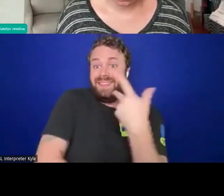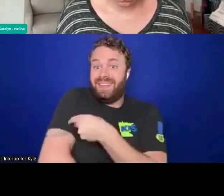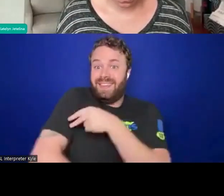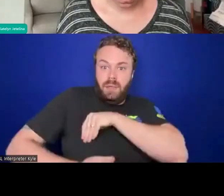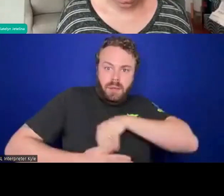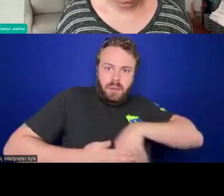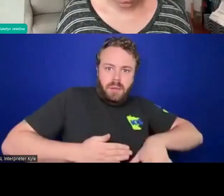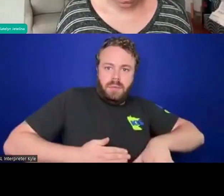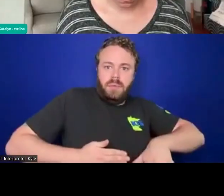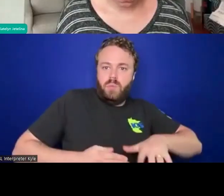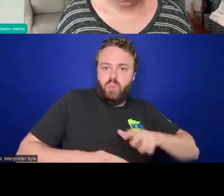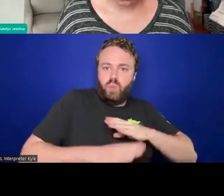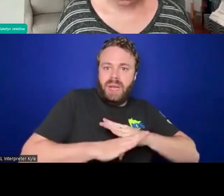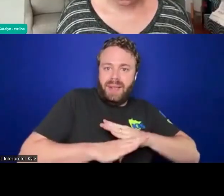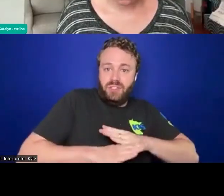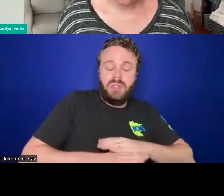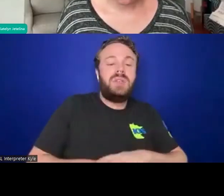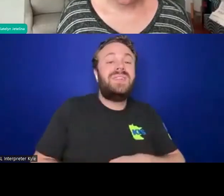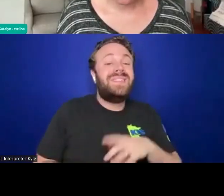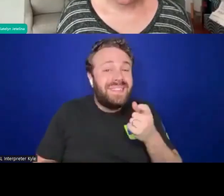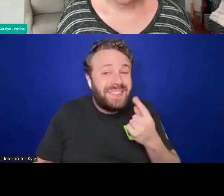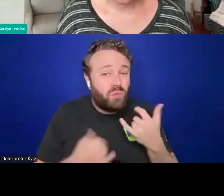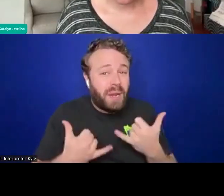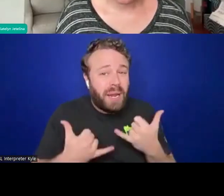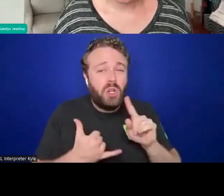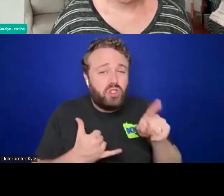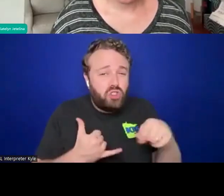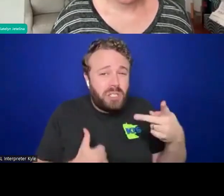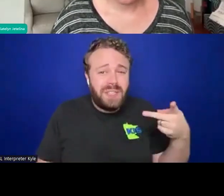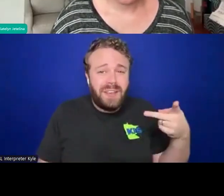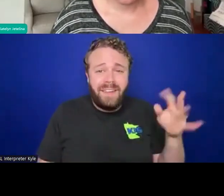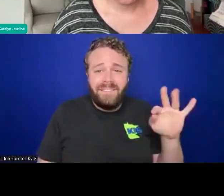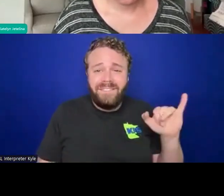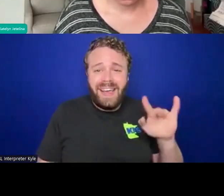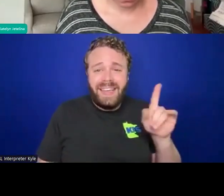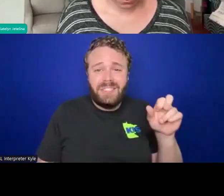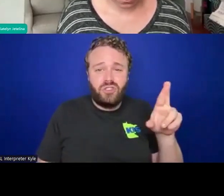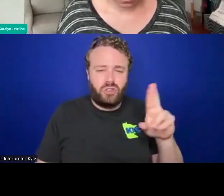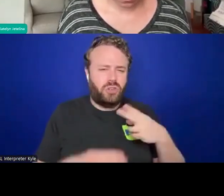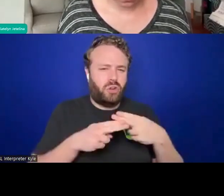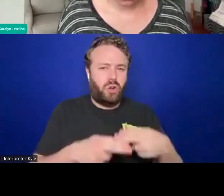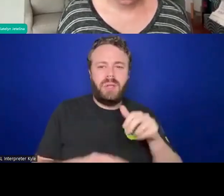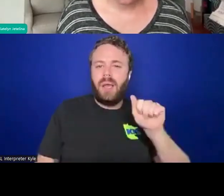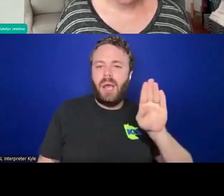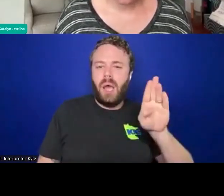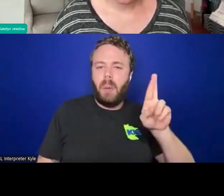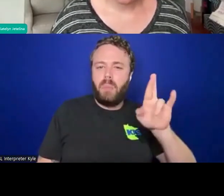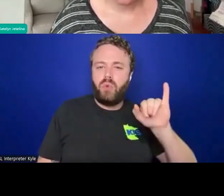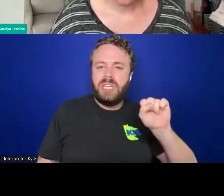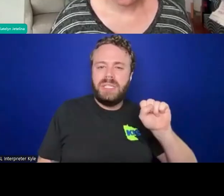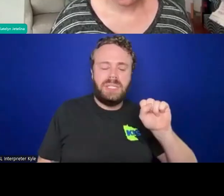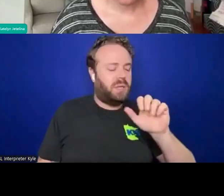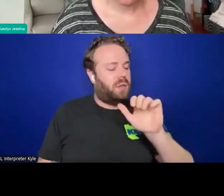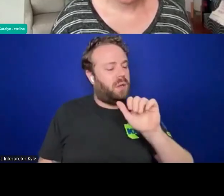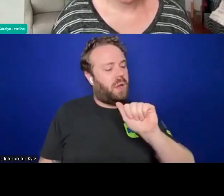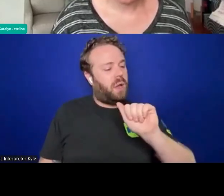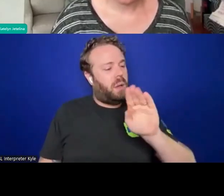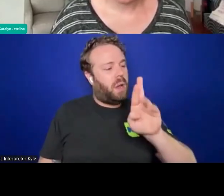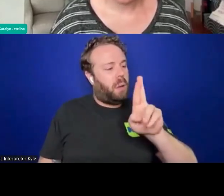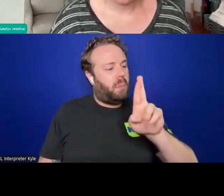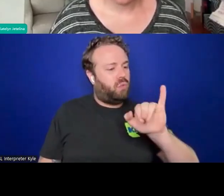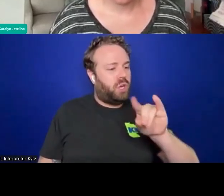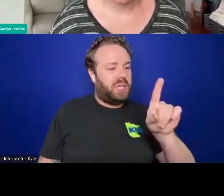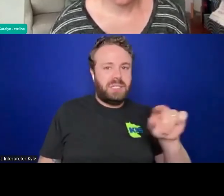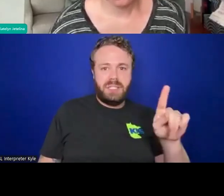is important that right now it's only the Pfizer, it's called a Brisvo RSV vaccine is the one that is approved for use